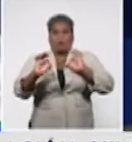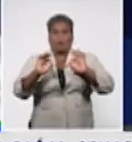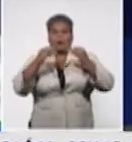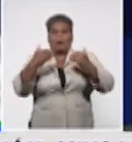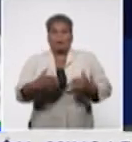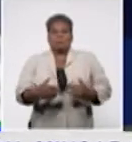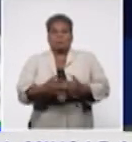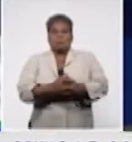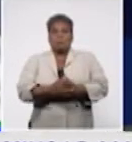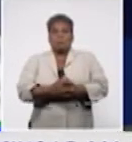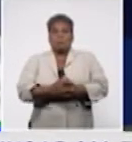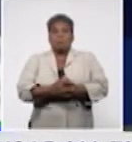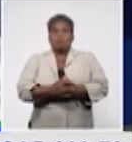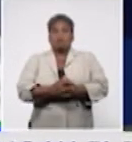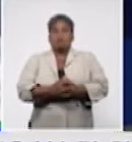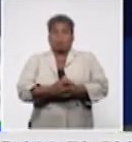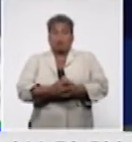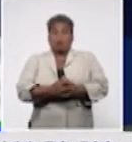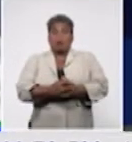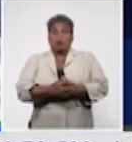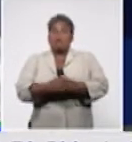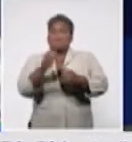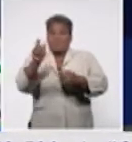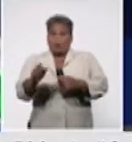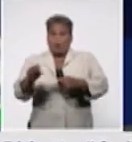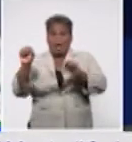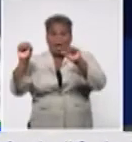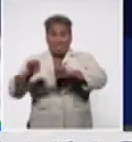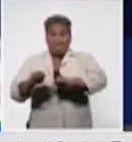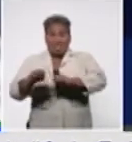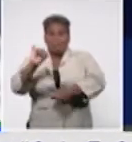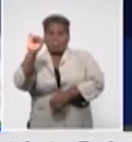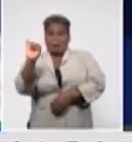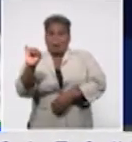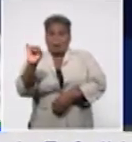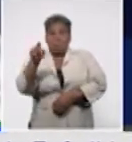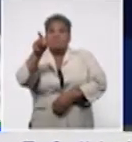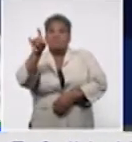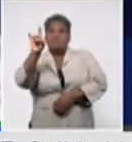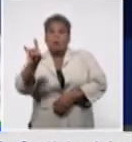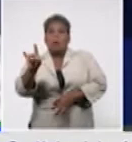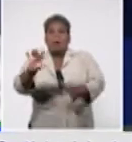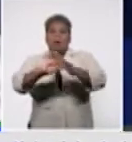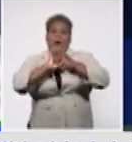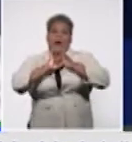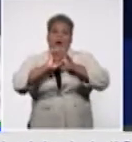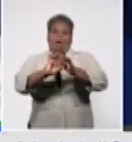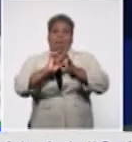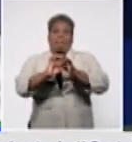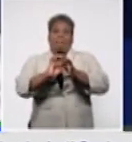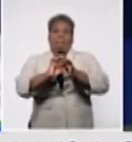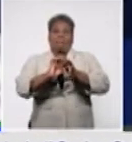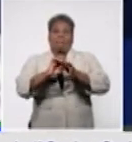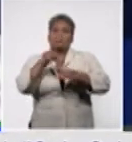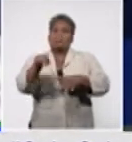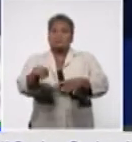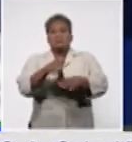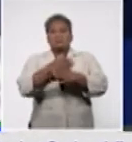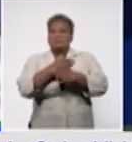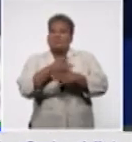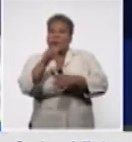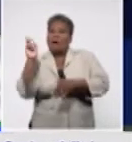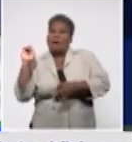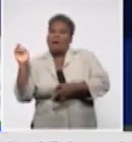passed to serious condition, and 4 other patients joined the group of those reported as serious, for a total of